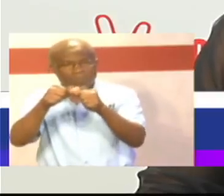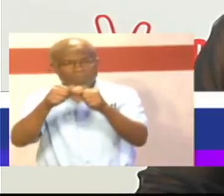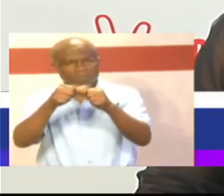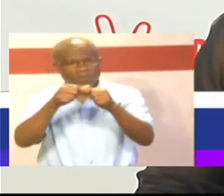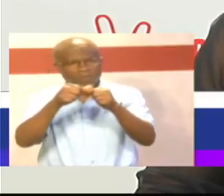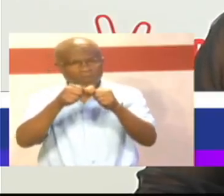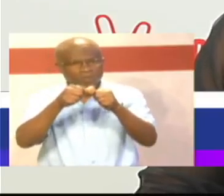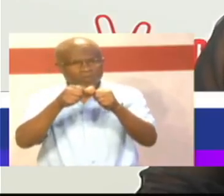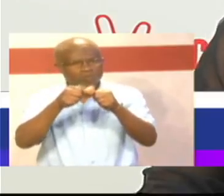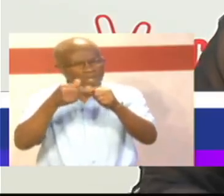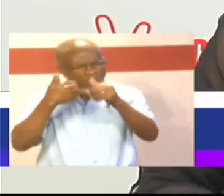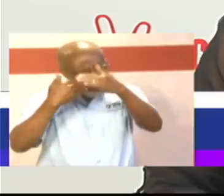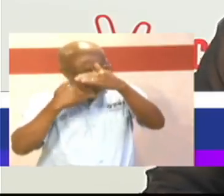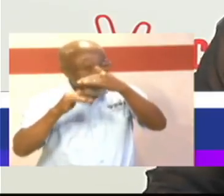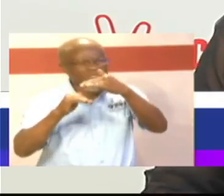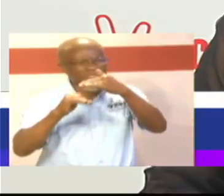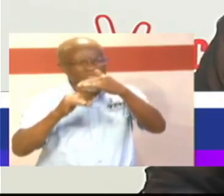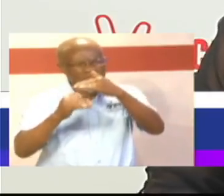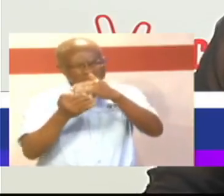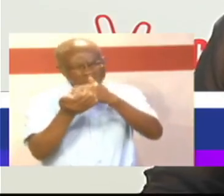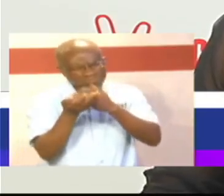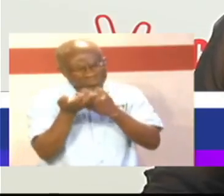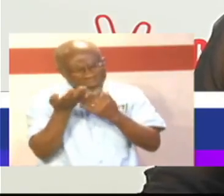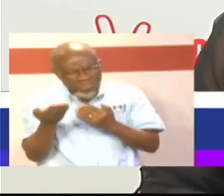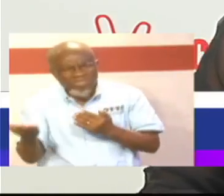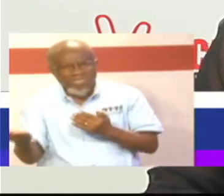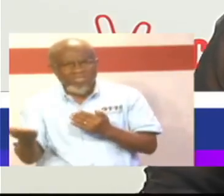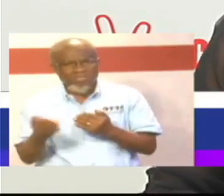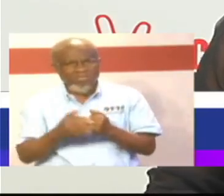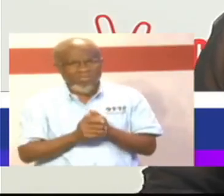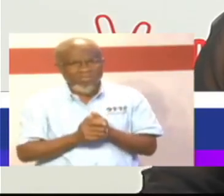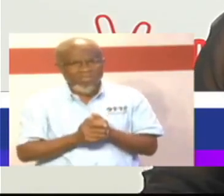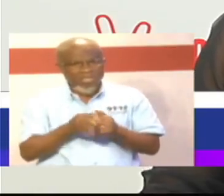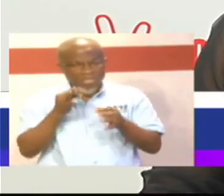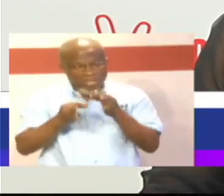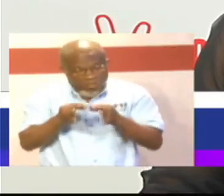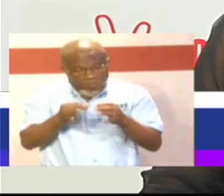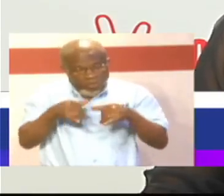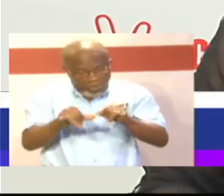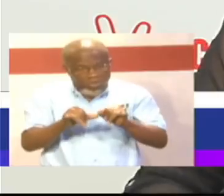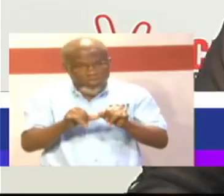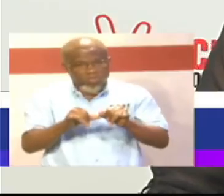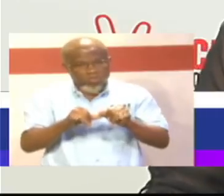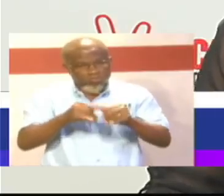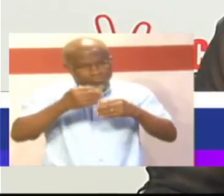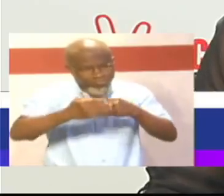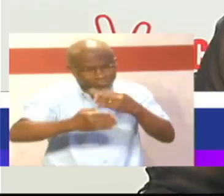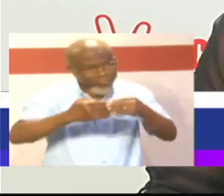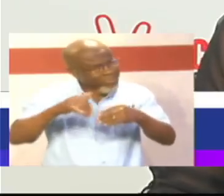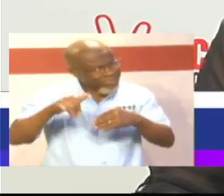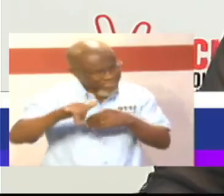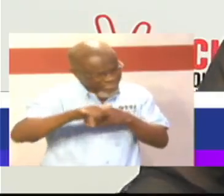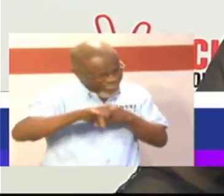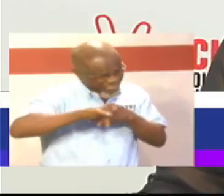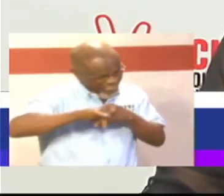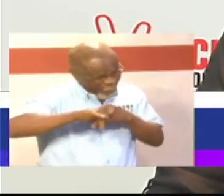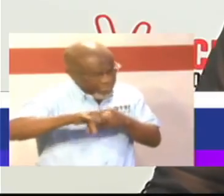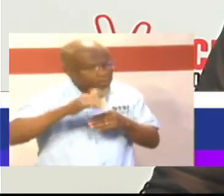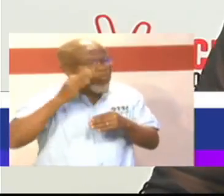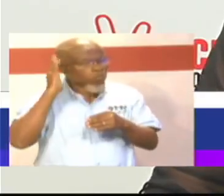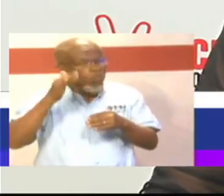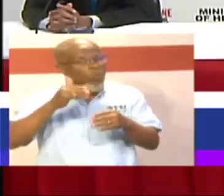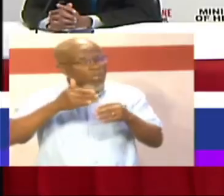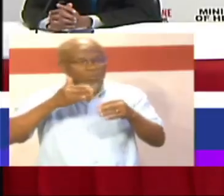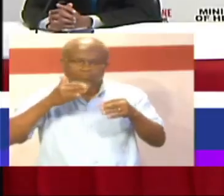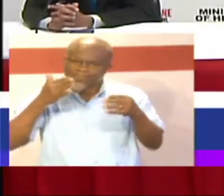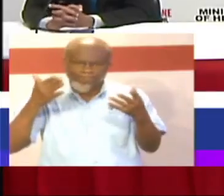are limited, and if we continue along this trend, they will eventually be expended. So thank you very much. Thank you very much,